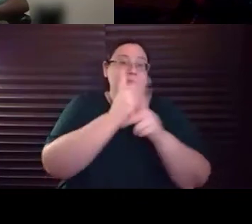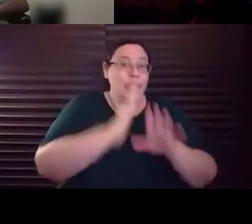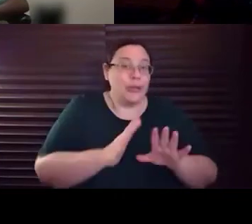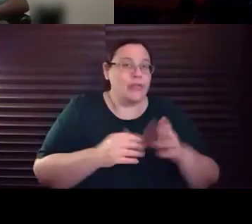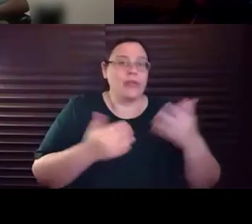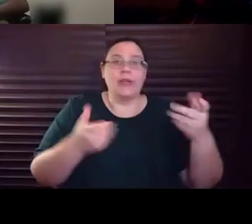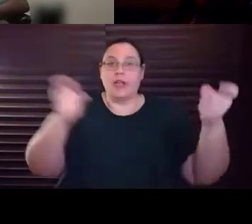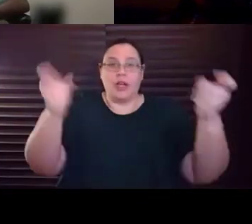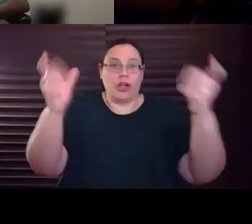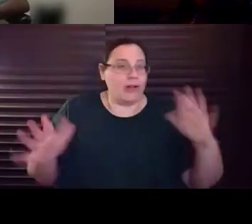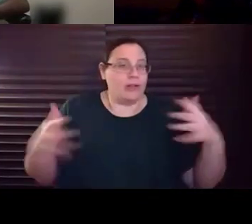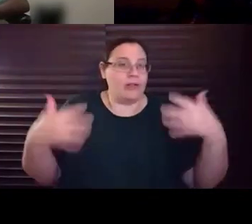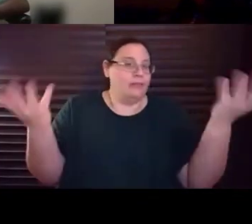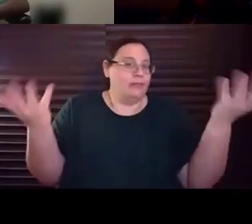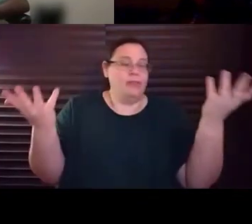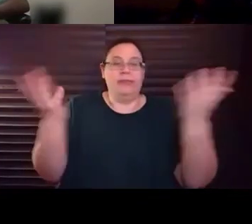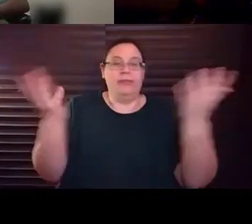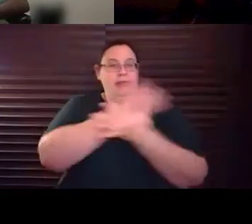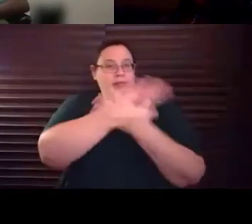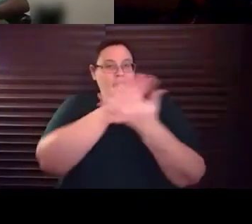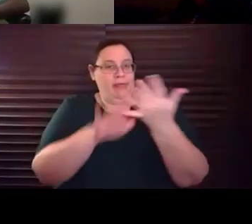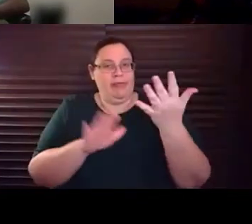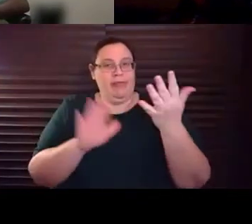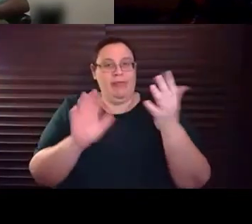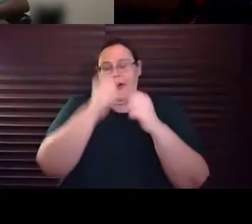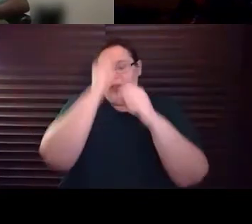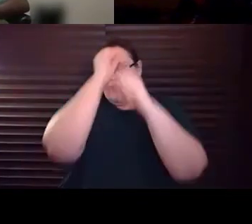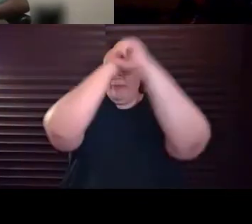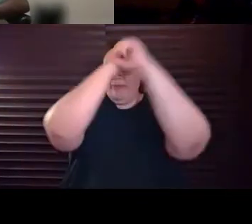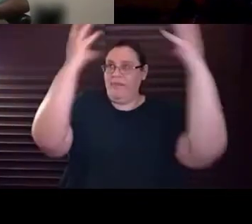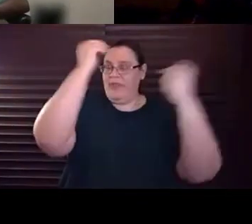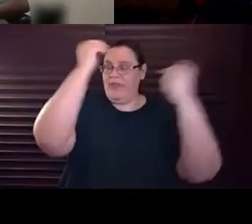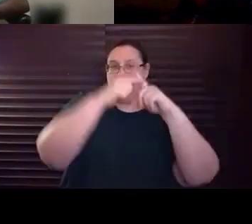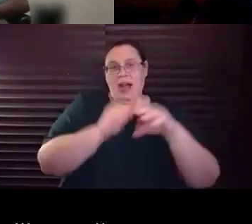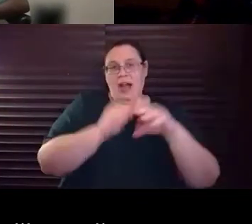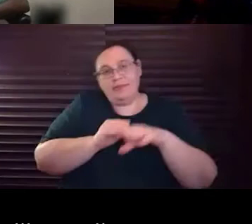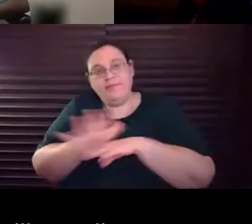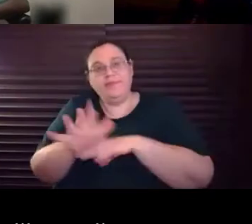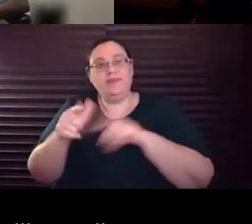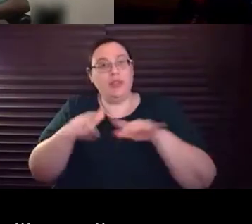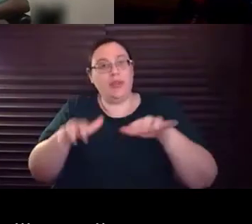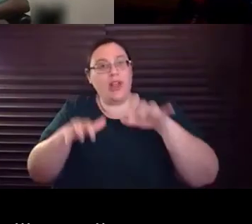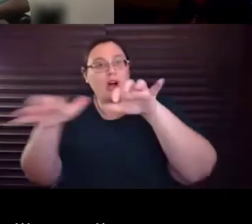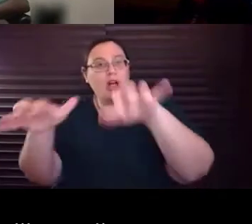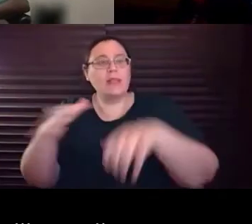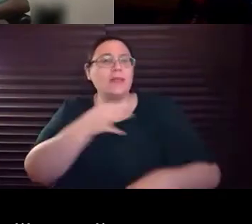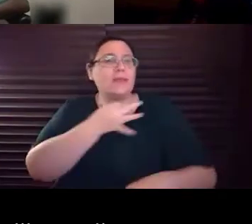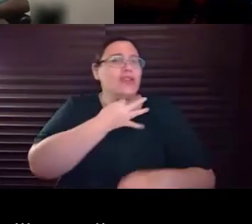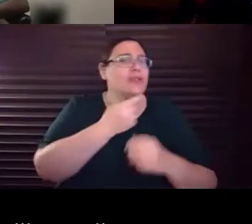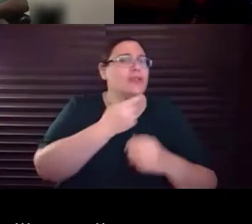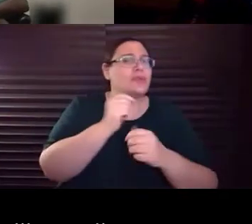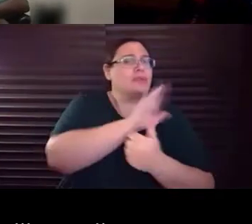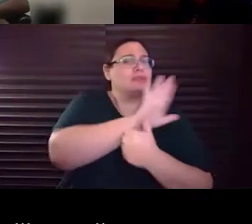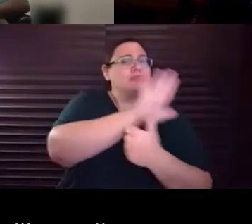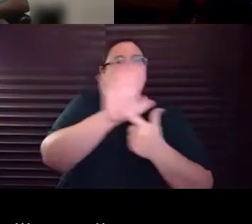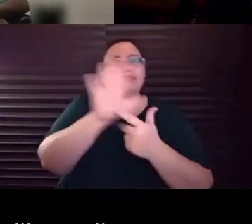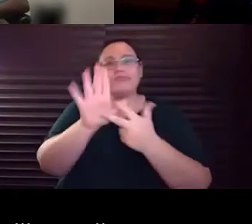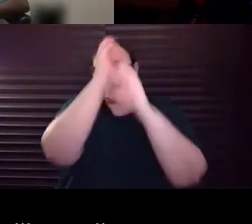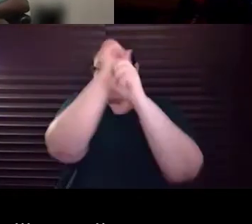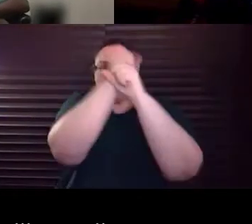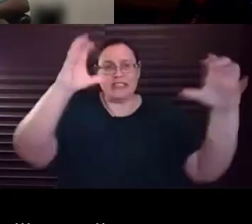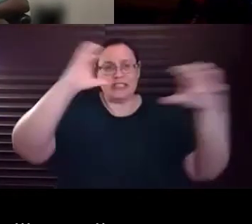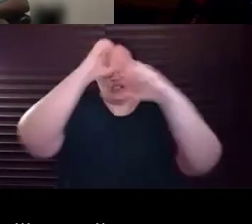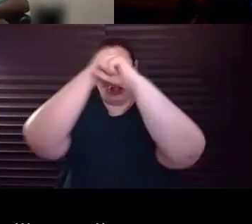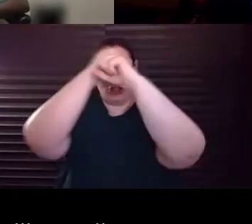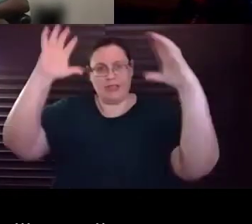director, they all have how they think about how they want the audience to see things. So I want to hear your visions of, what was it that what